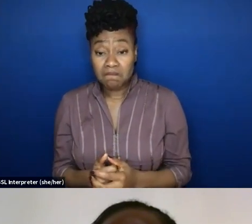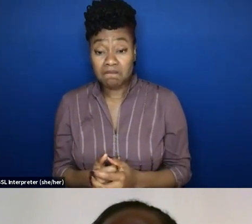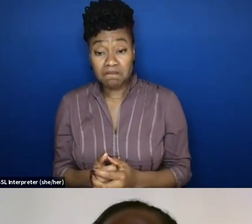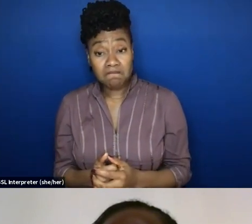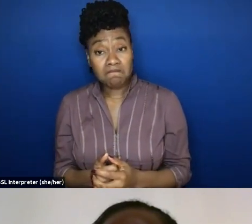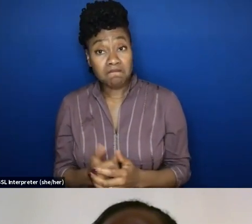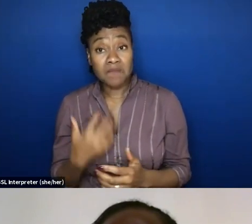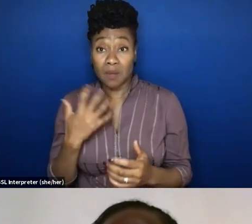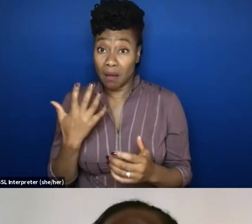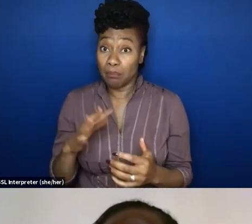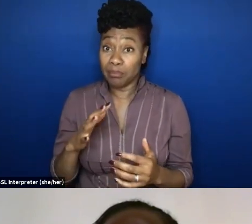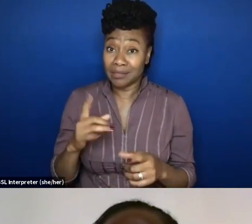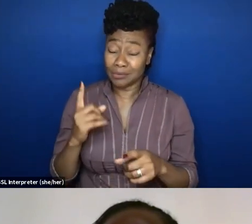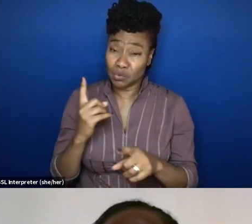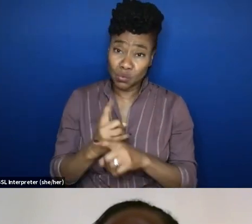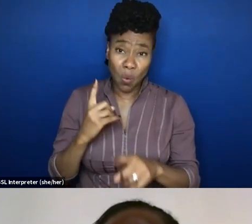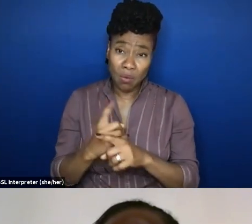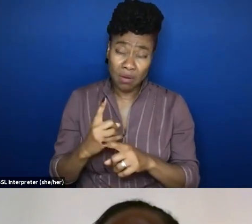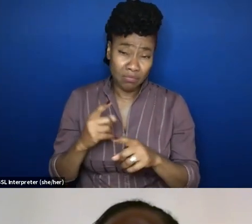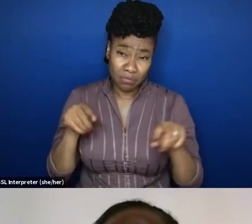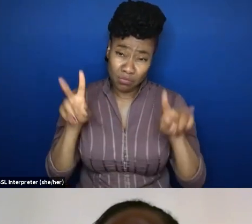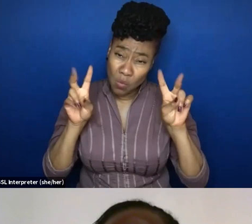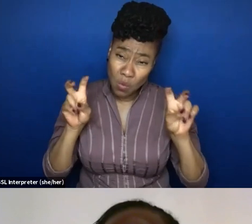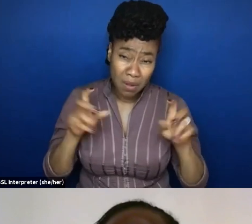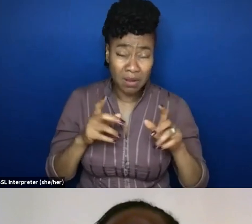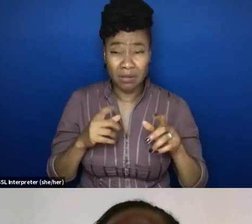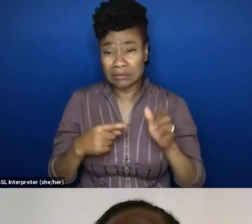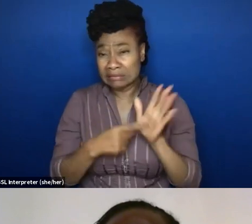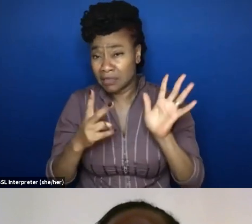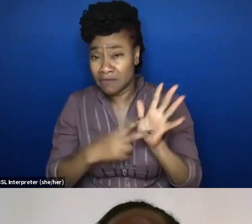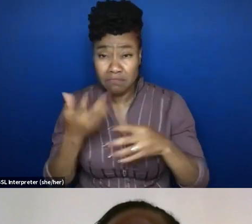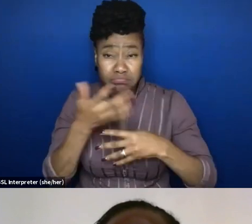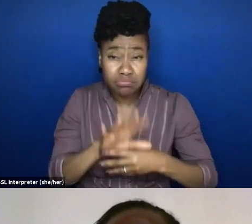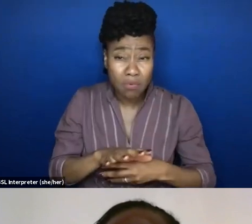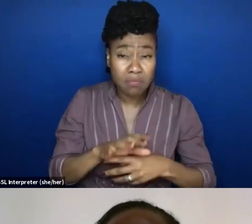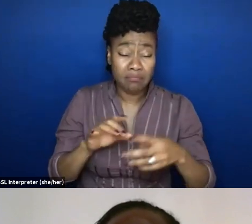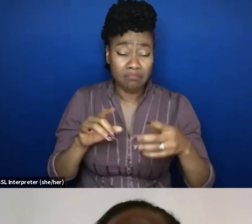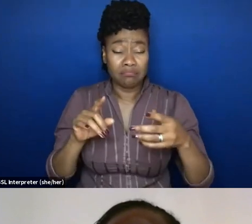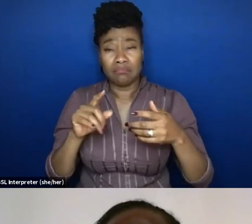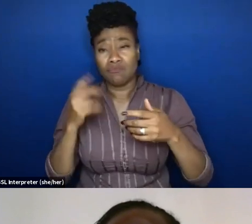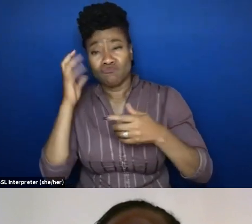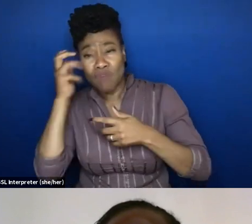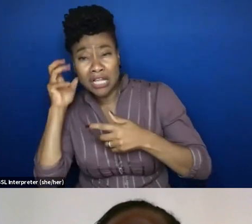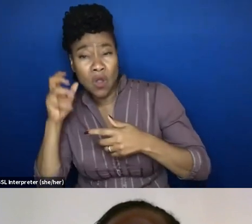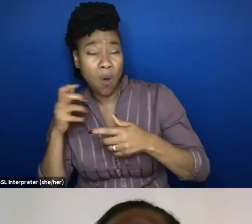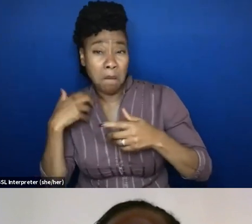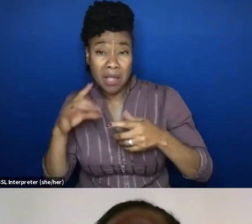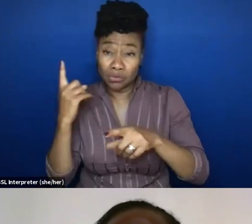I've talked about this on shows, TV shows, radio shows, I've done a whole range of